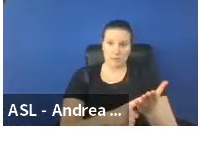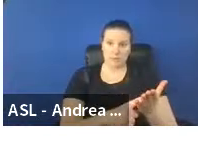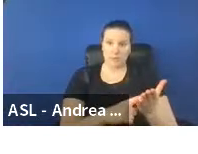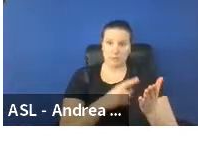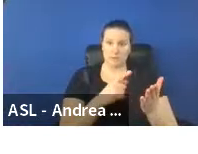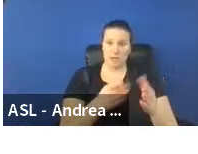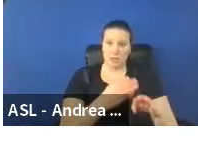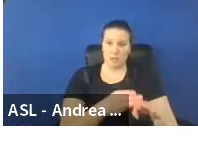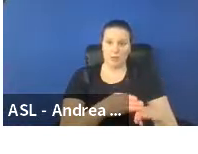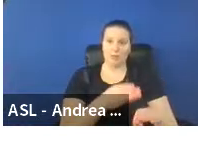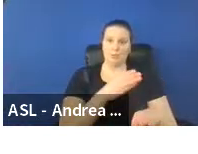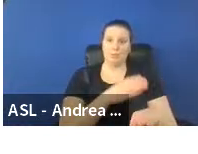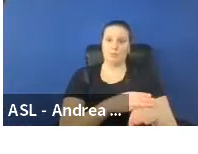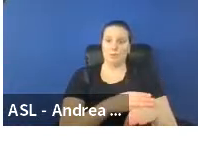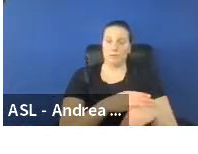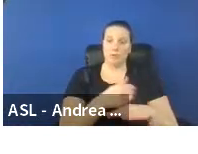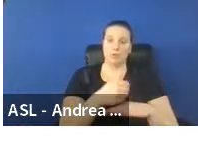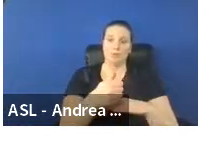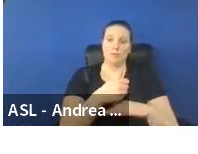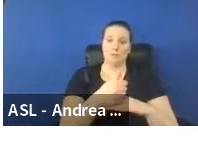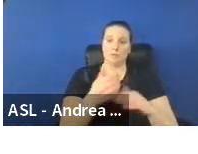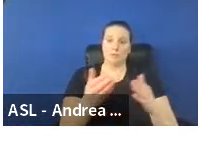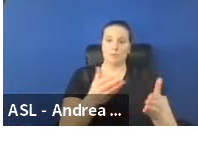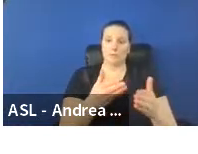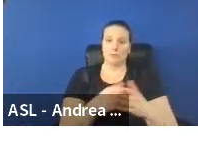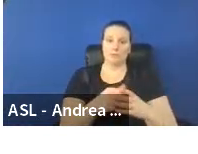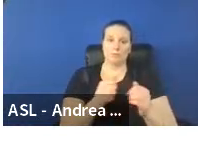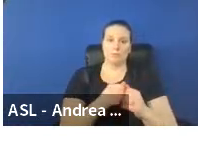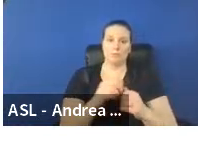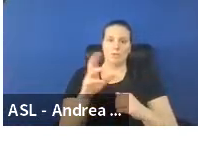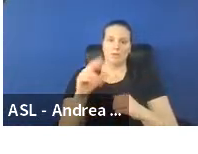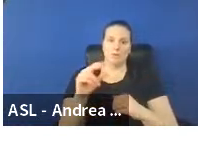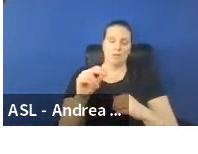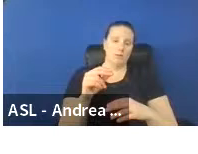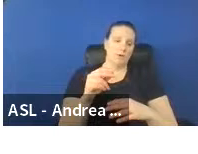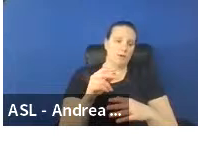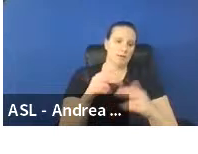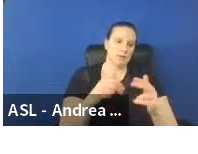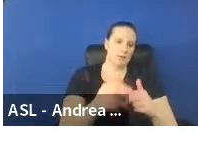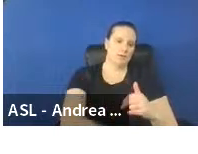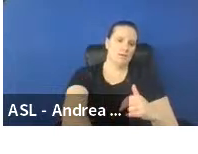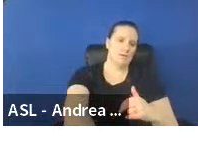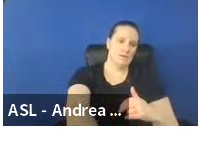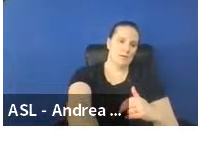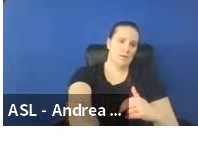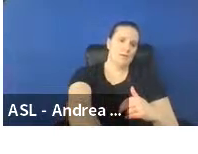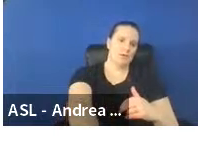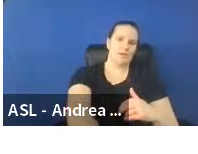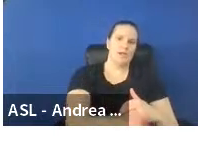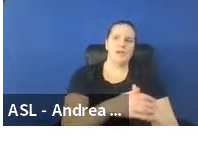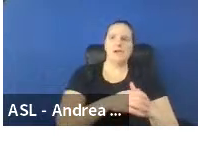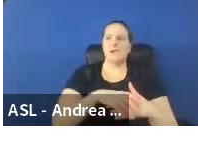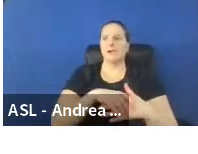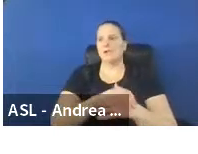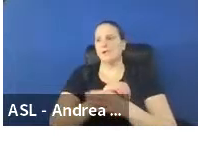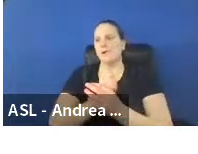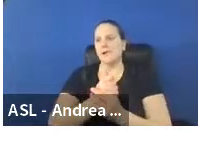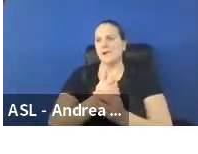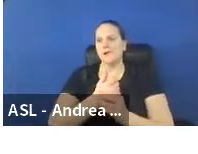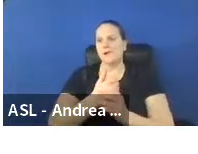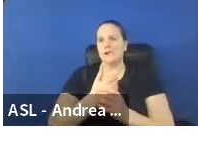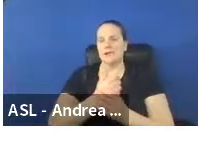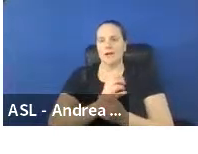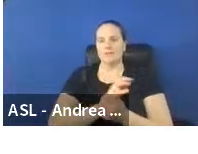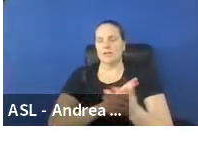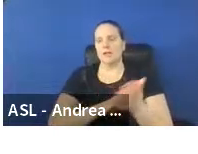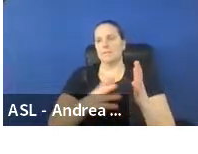substantially improve transit service over the no build, which is to say, building a transit investment is very important and